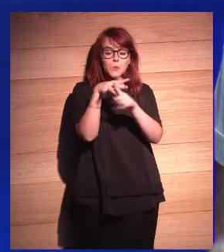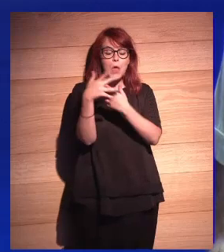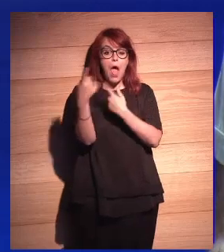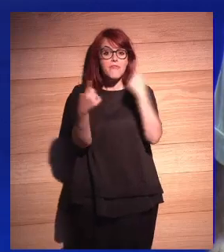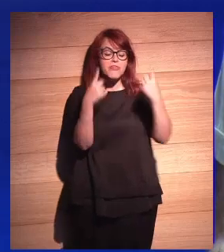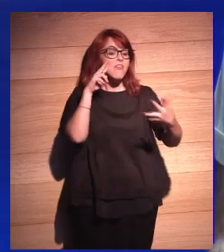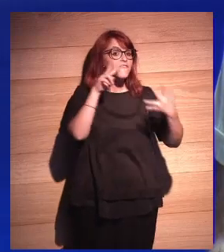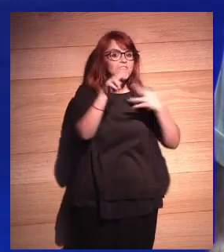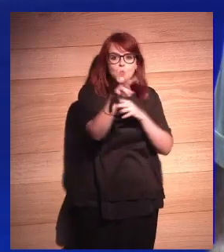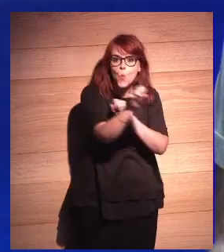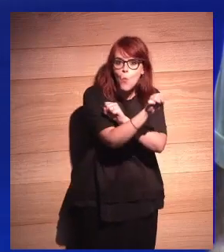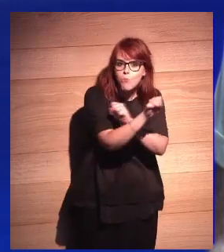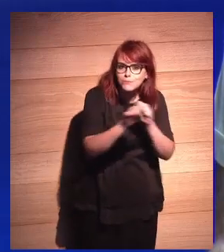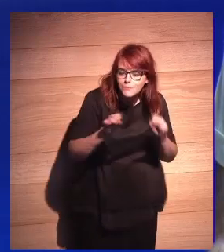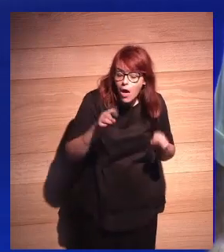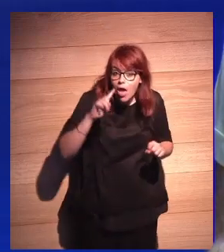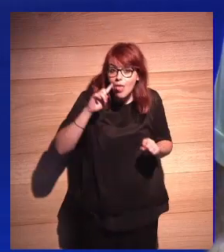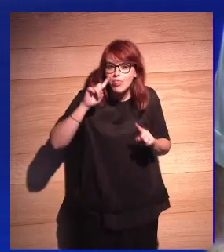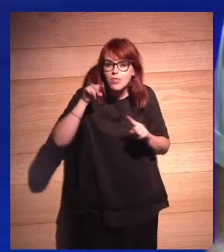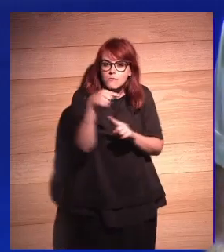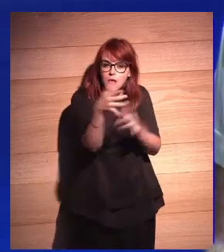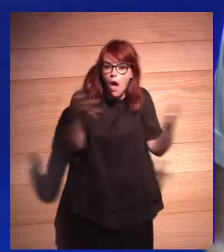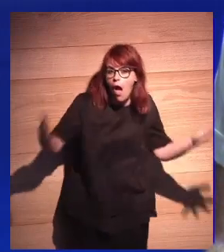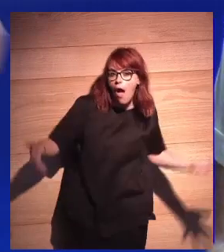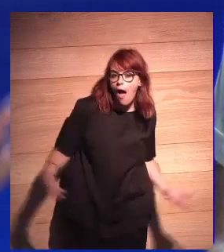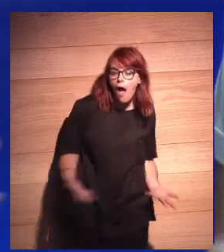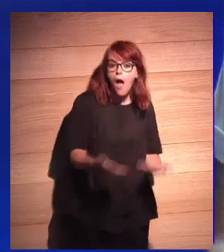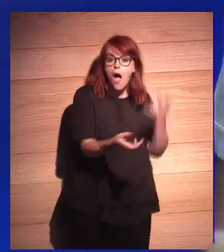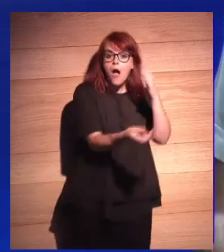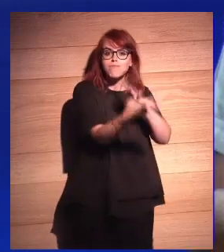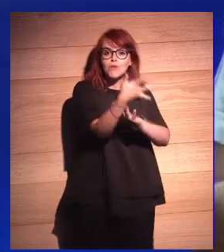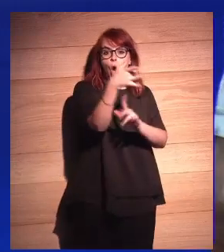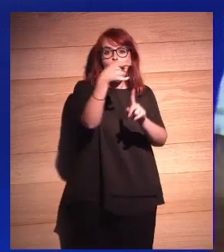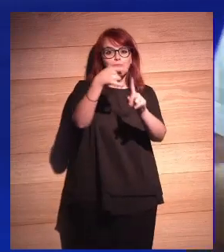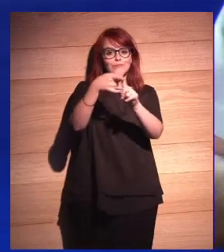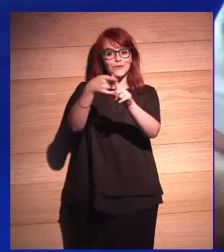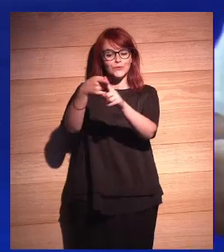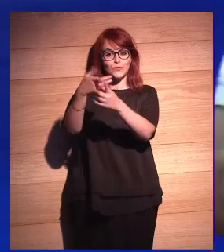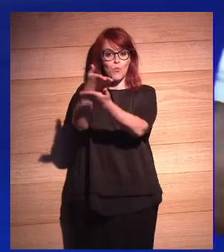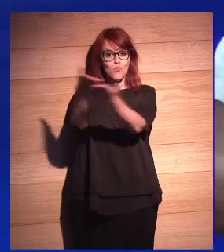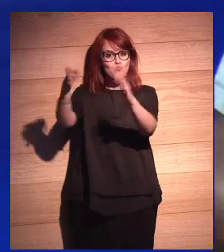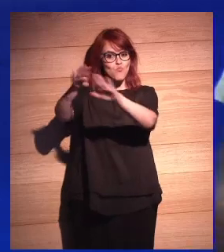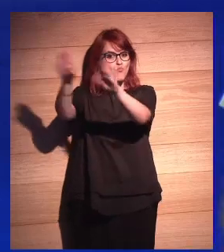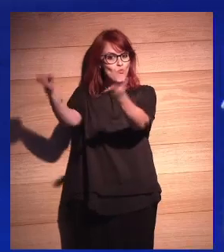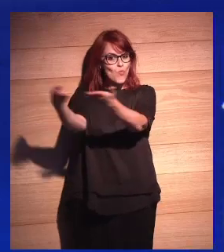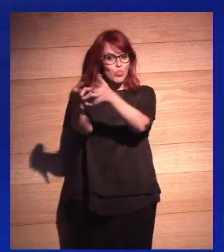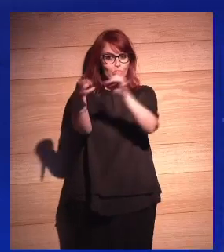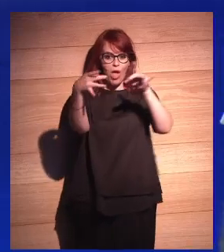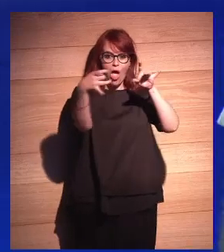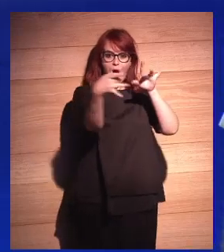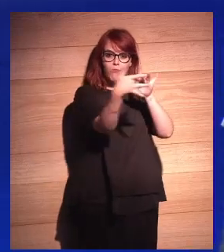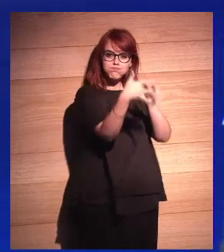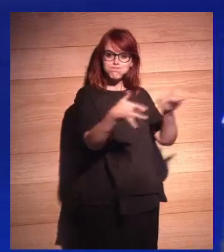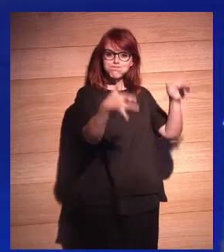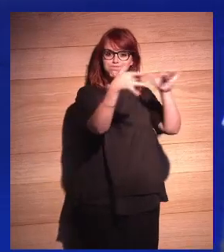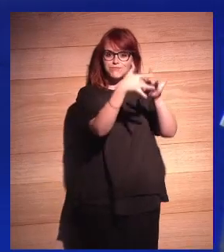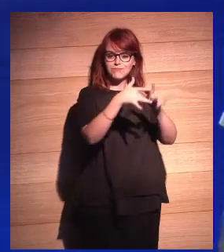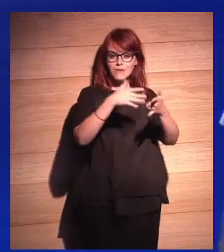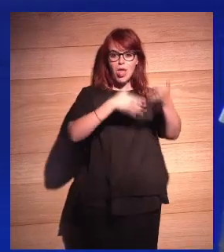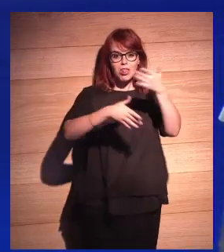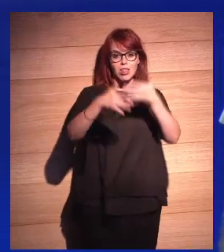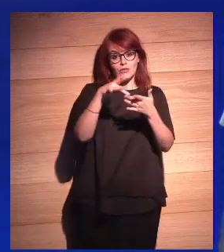things connections that we do not see, and strengthen these connections so that we can